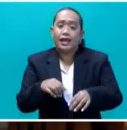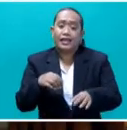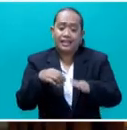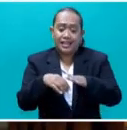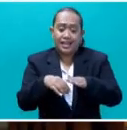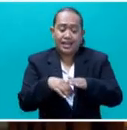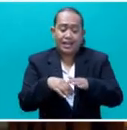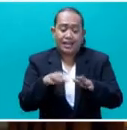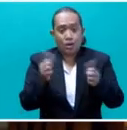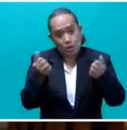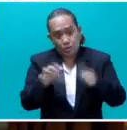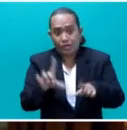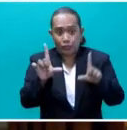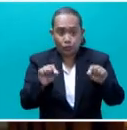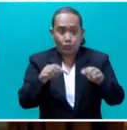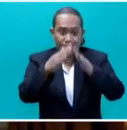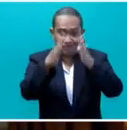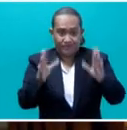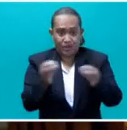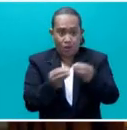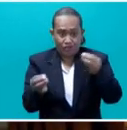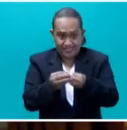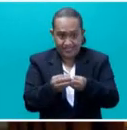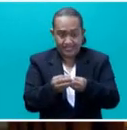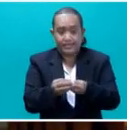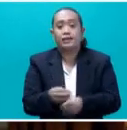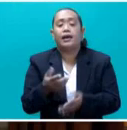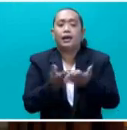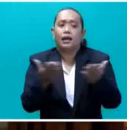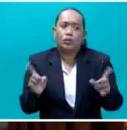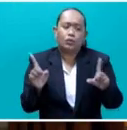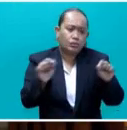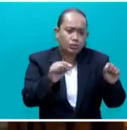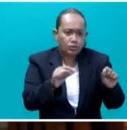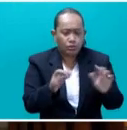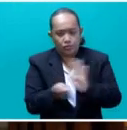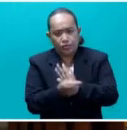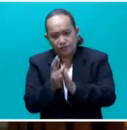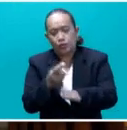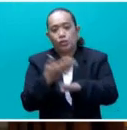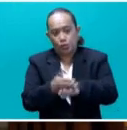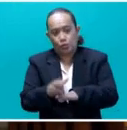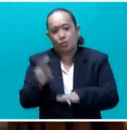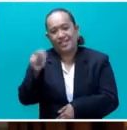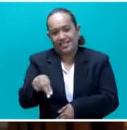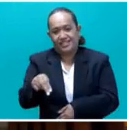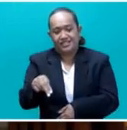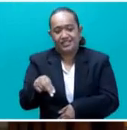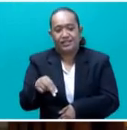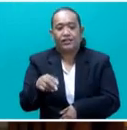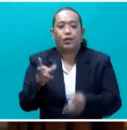in-house. Mr. Speaker, sir, in 2020, it was agreed that a fresh review be carried out in consultation with the Office of the Solicitor